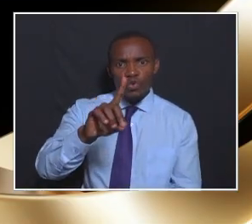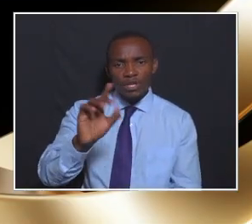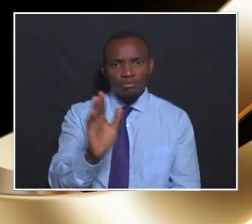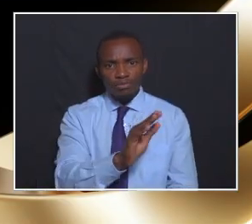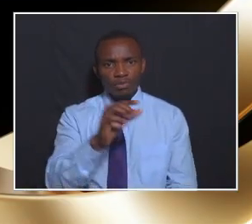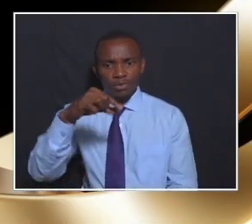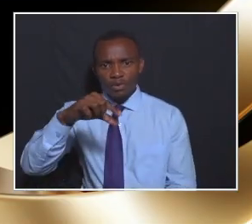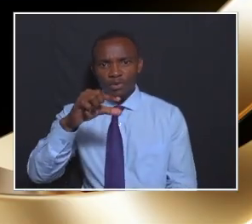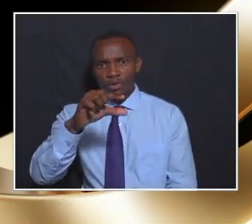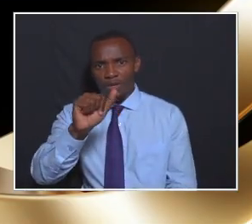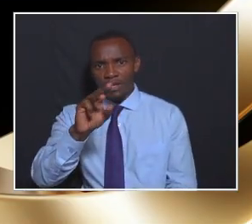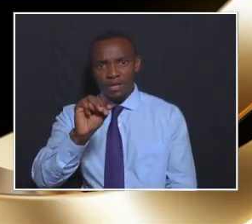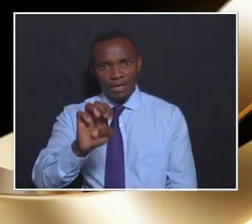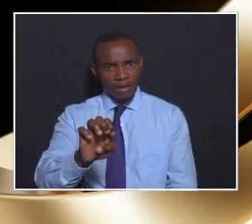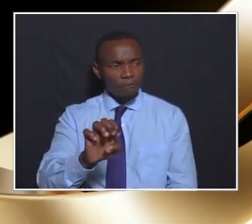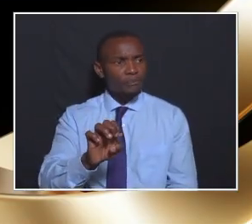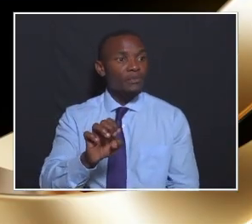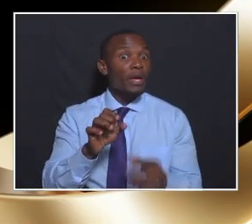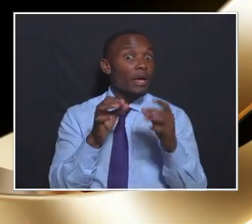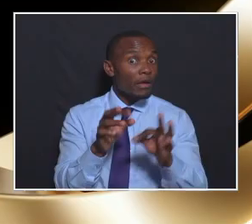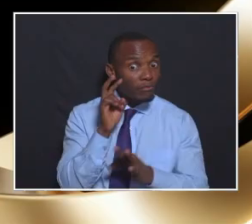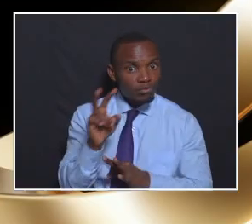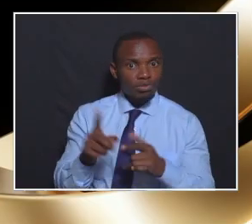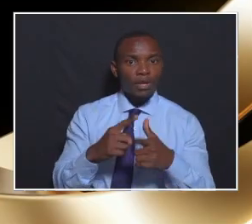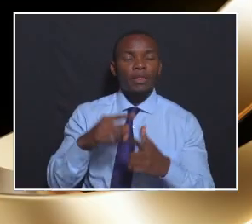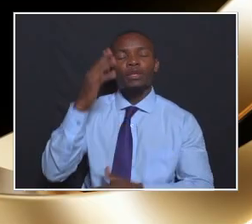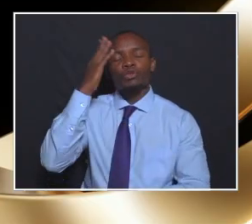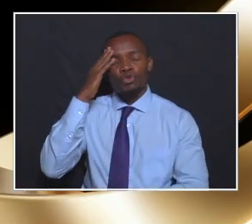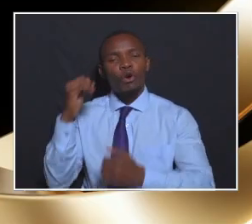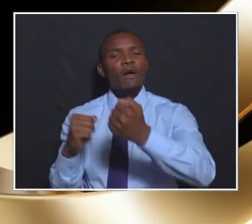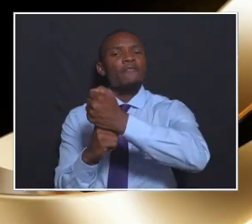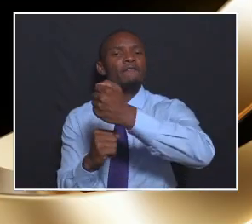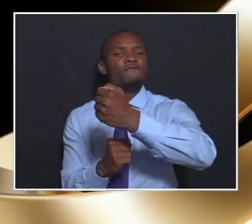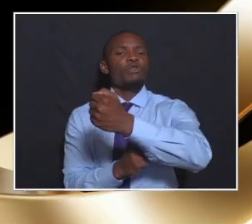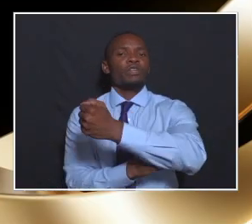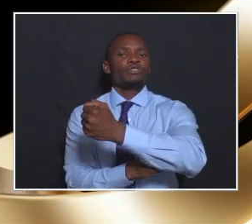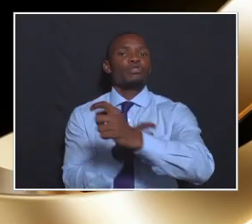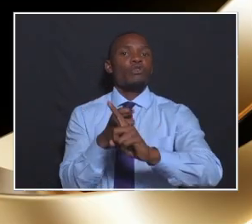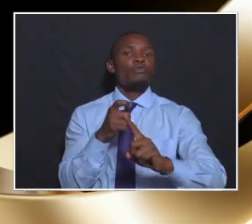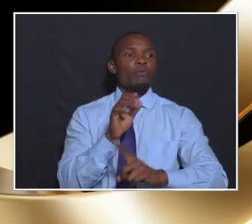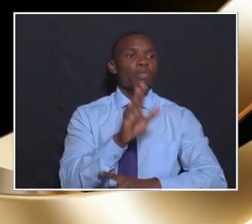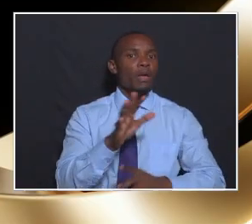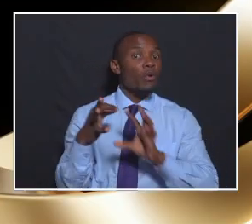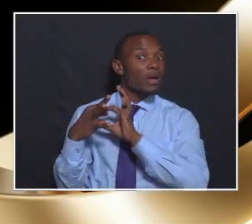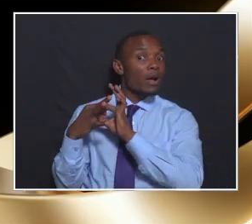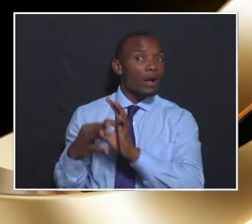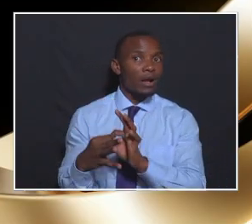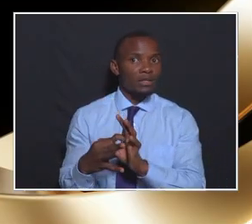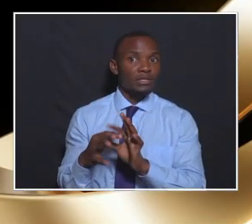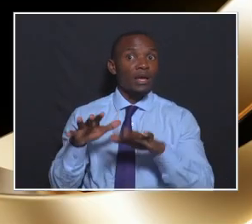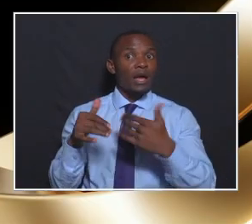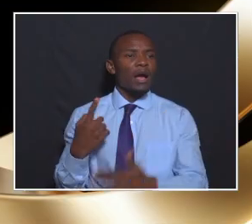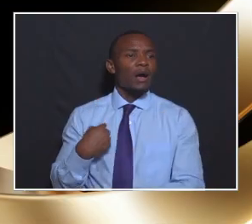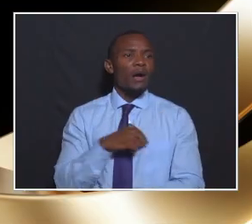Game, you know that foundation of Squid Game is of their culture, how they play. It's like how we